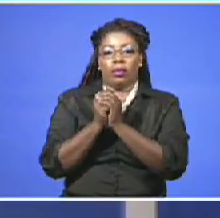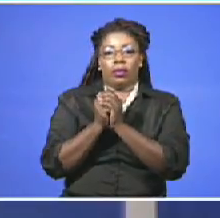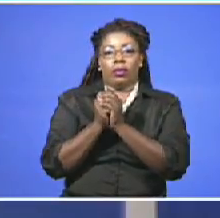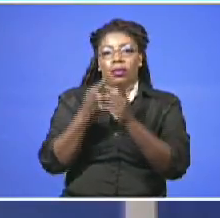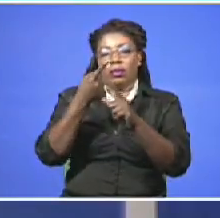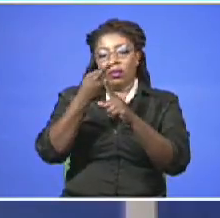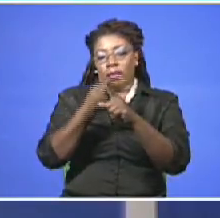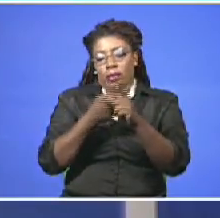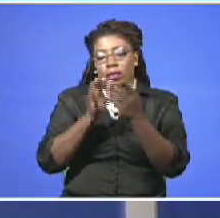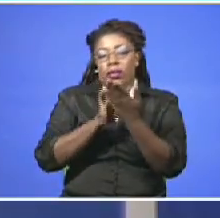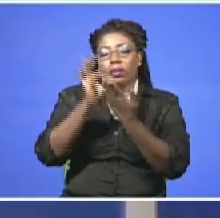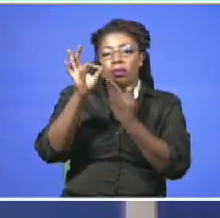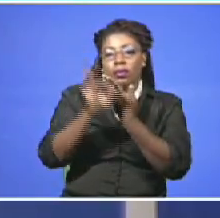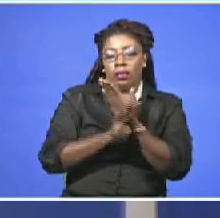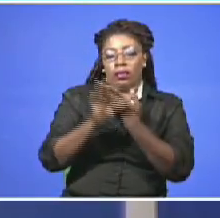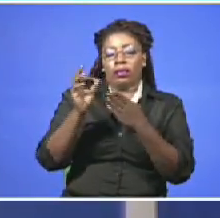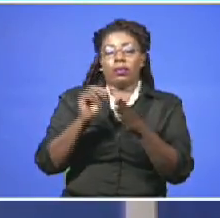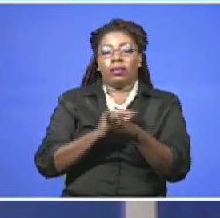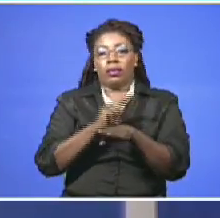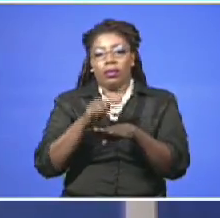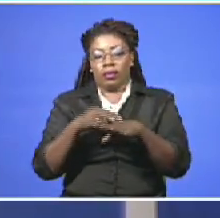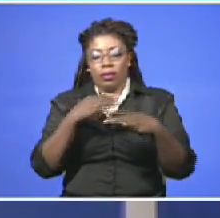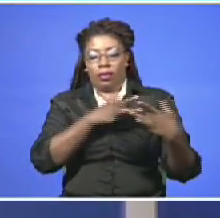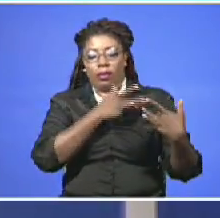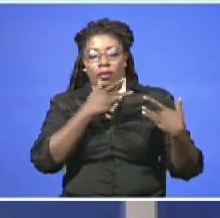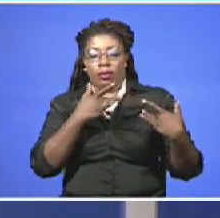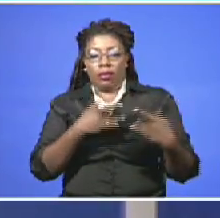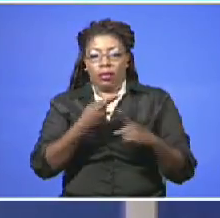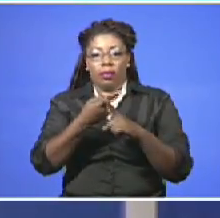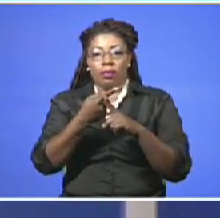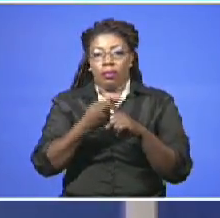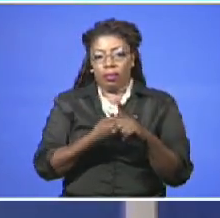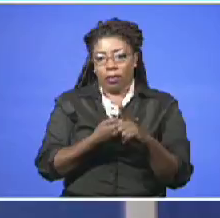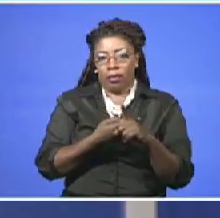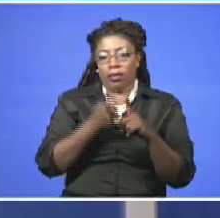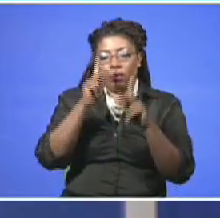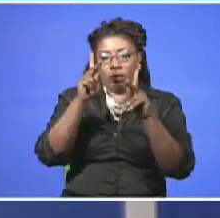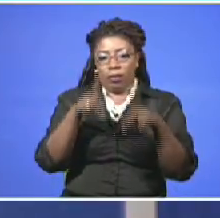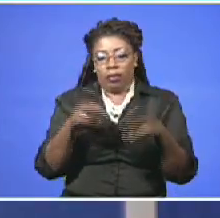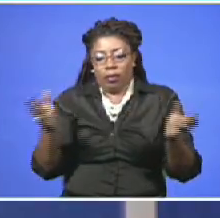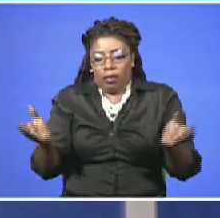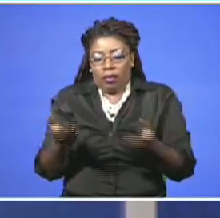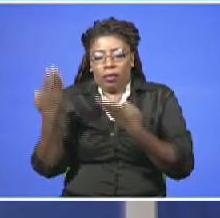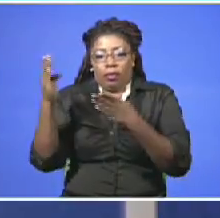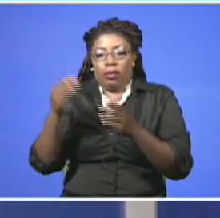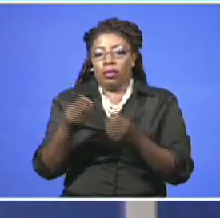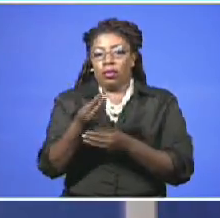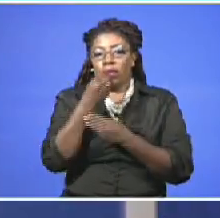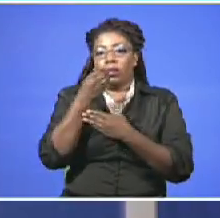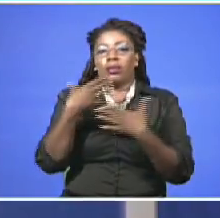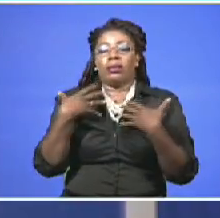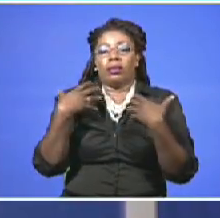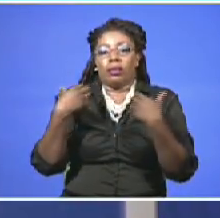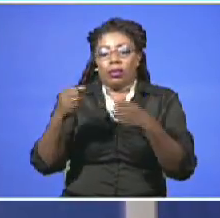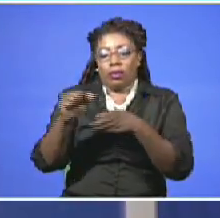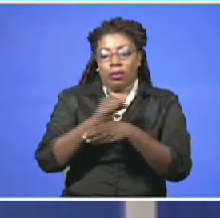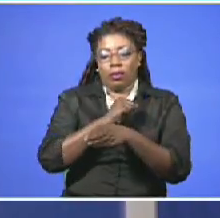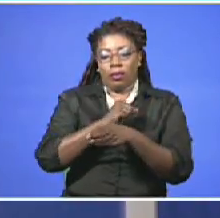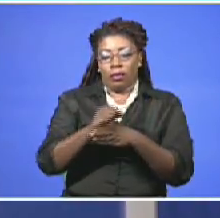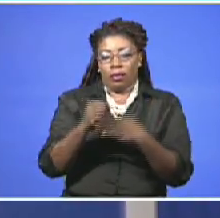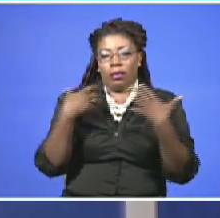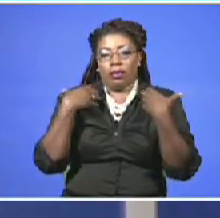The month of February is National Heart Month, and one local nutritionist is encouraging Bahamians to eat healthy and practice